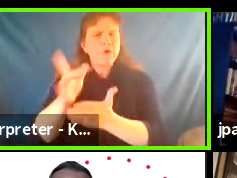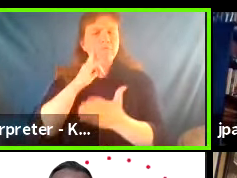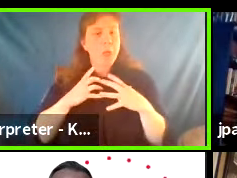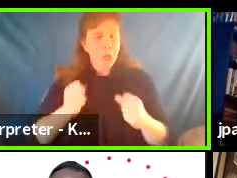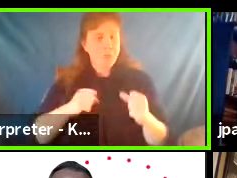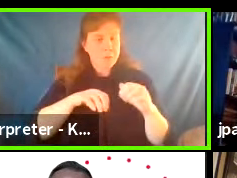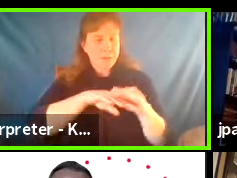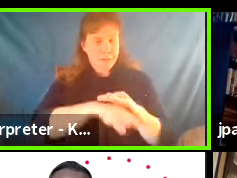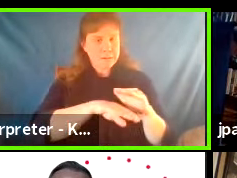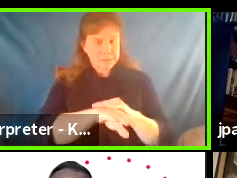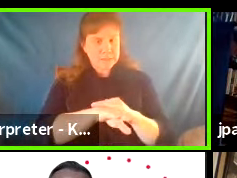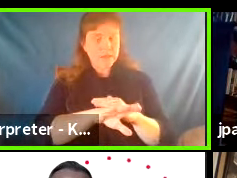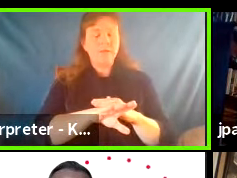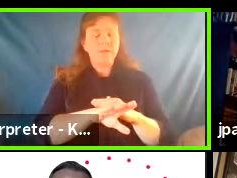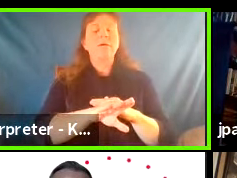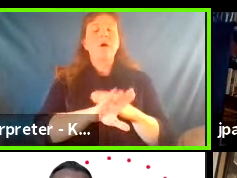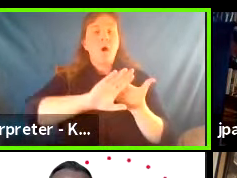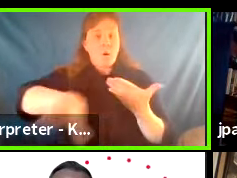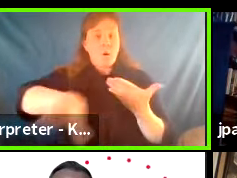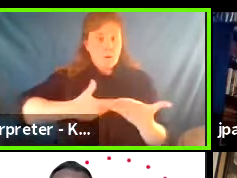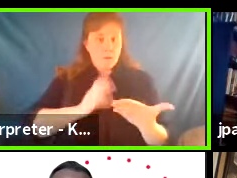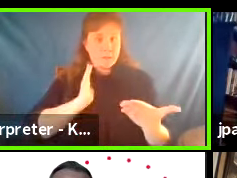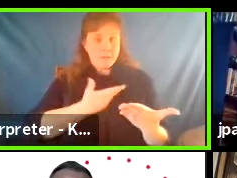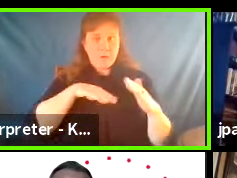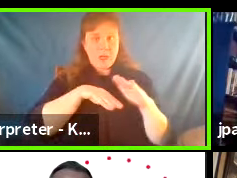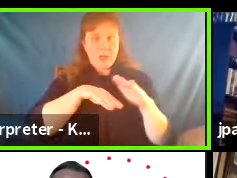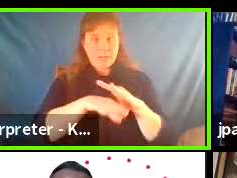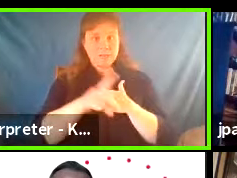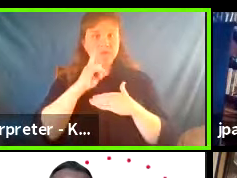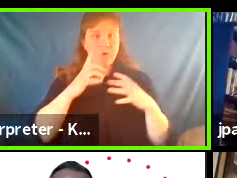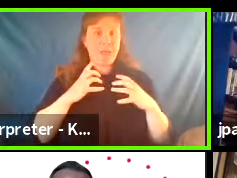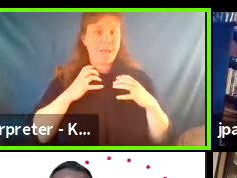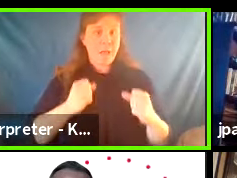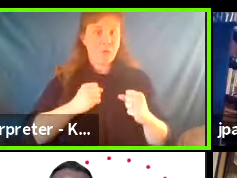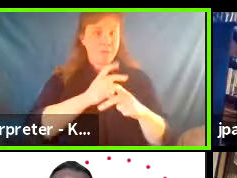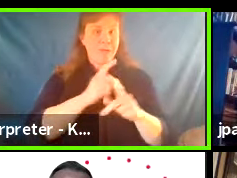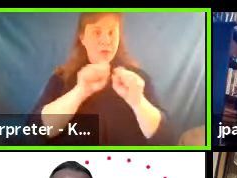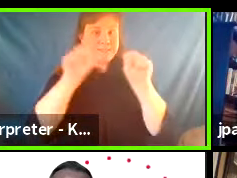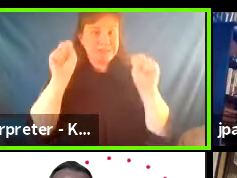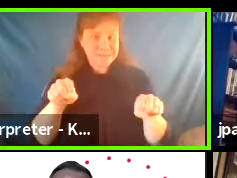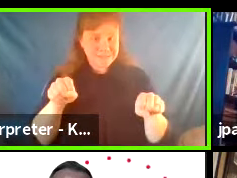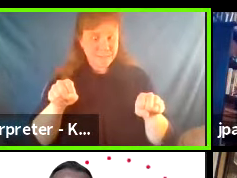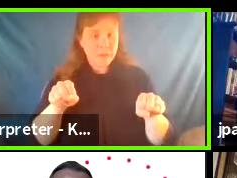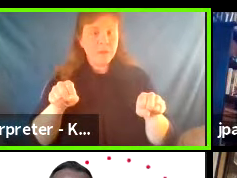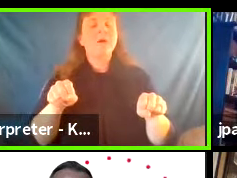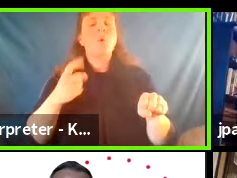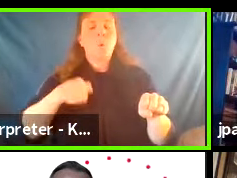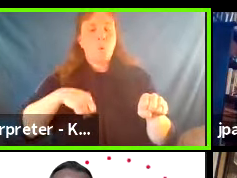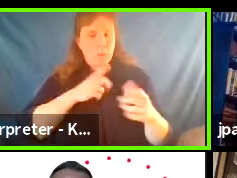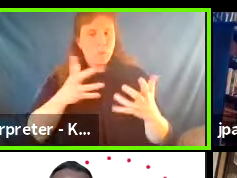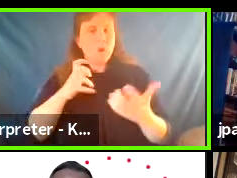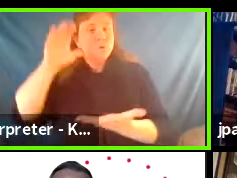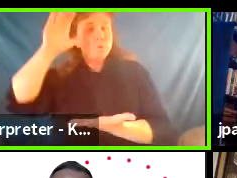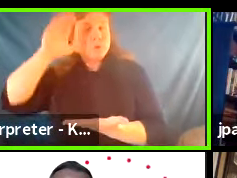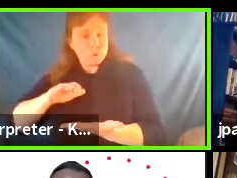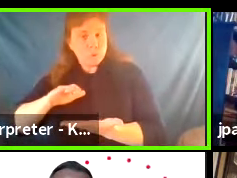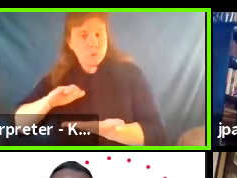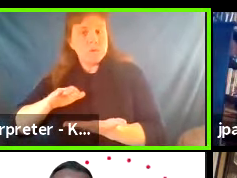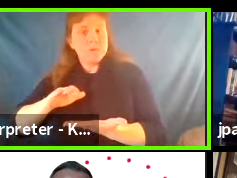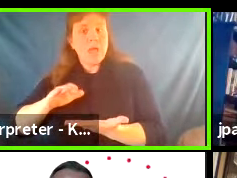of our access to the healthcare system is dependent on reducing hospitalization and mortality. And so that is